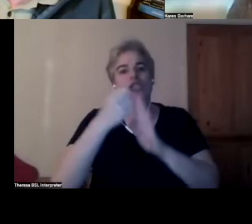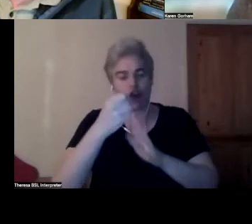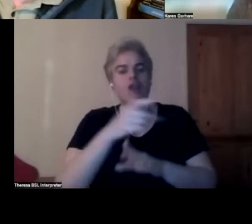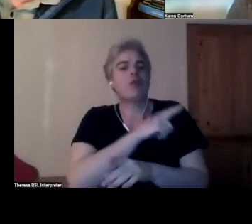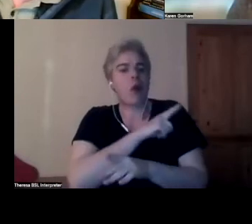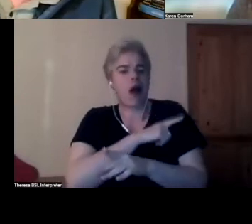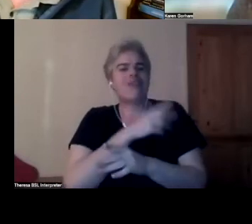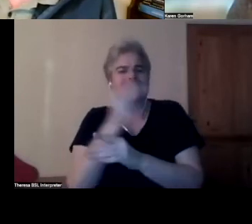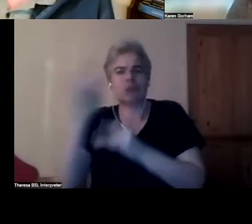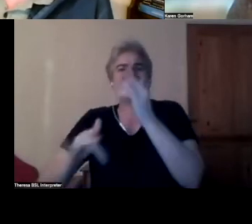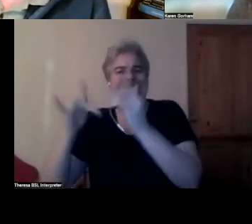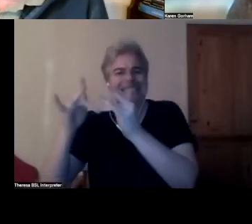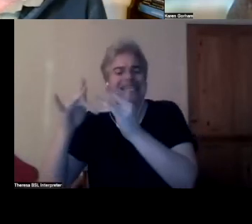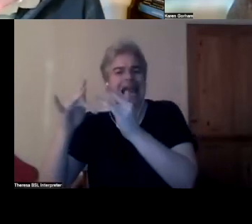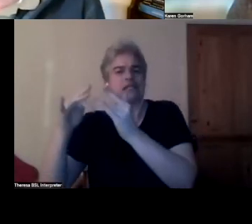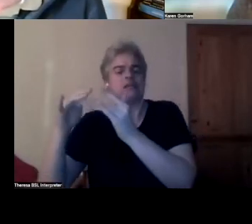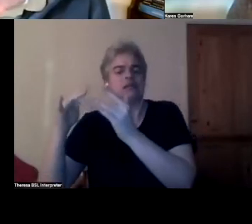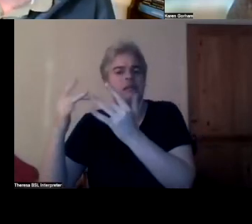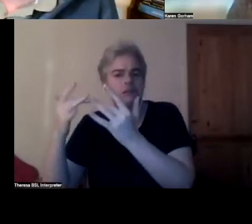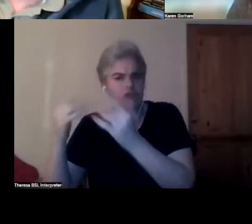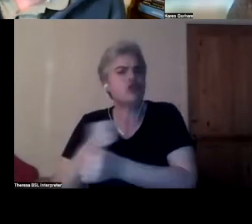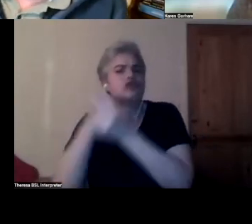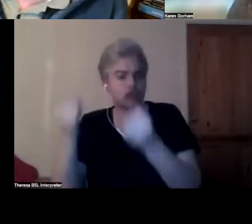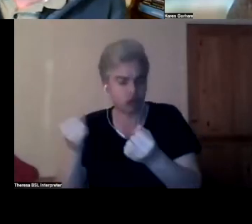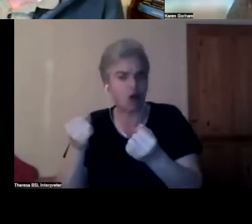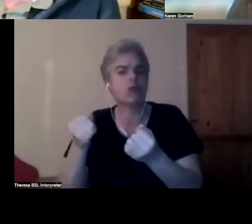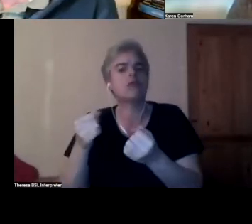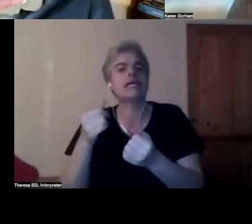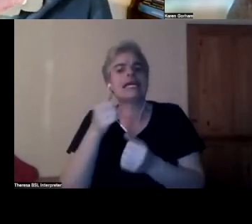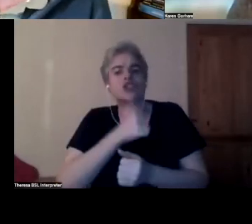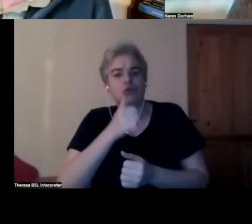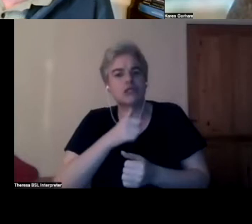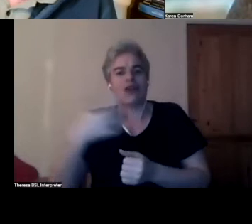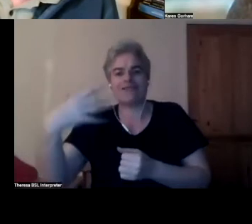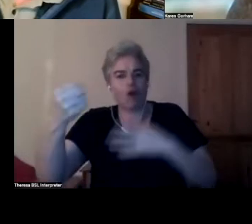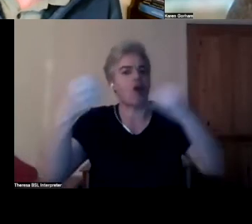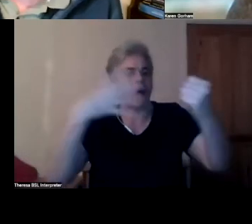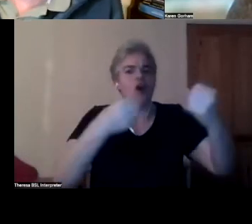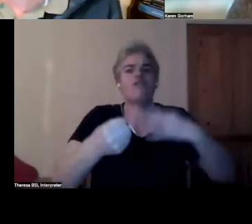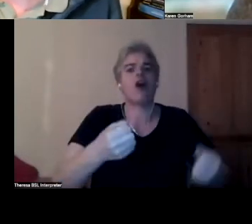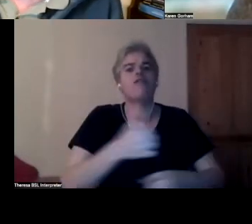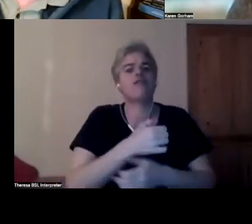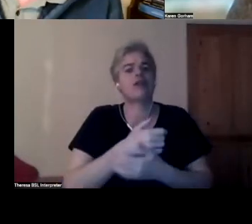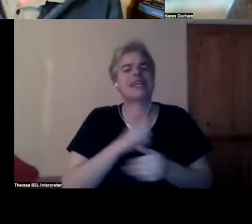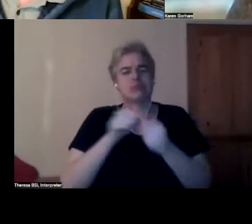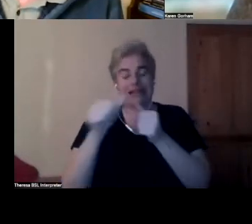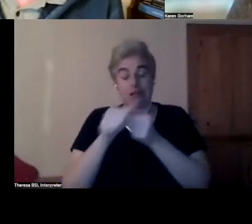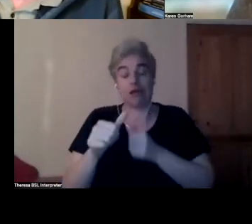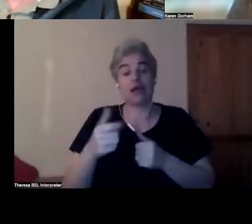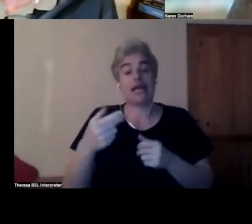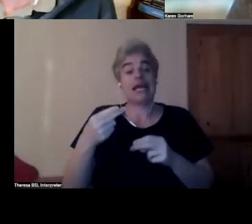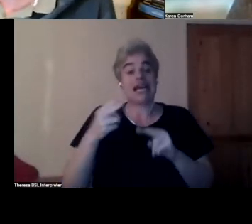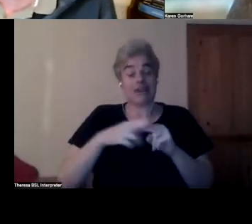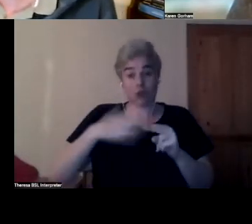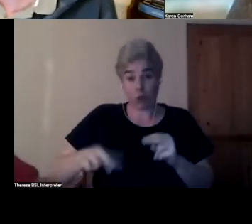actually helps if there are fewer video feeds coming through. If you ask a question later on, do feel free to